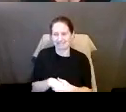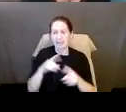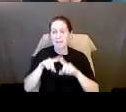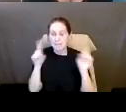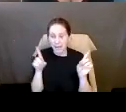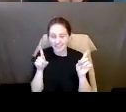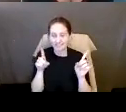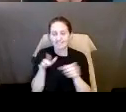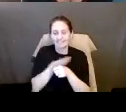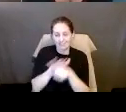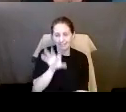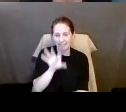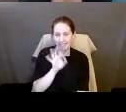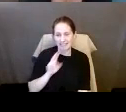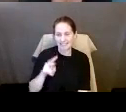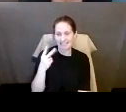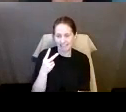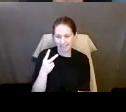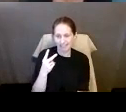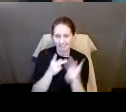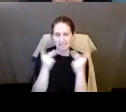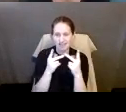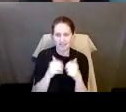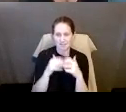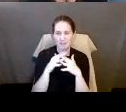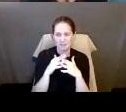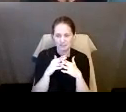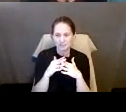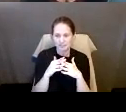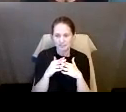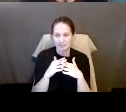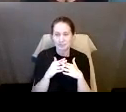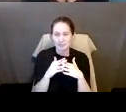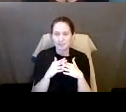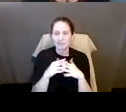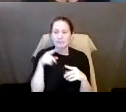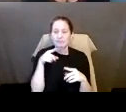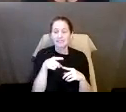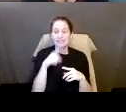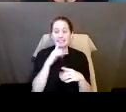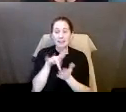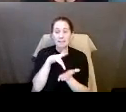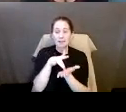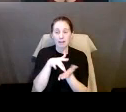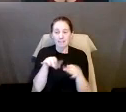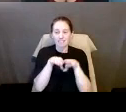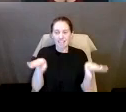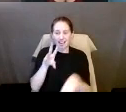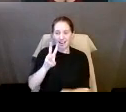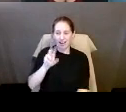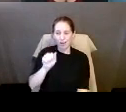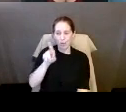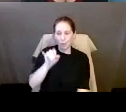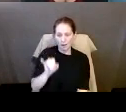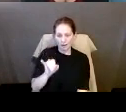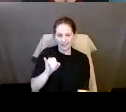Site 9 was the second place that was built. And it is built in the middle of a flat wadi. So that's